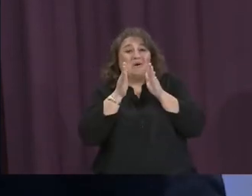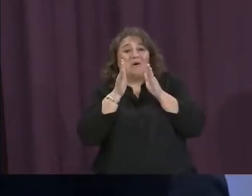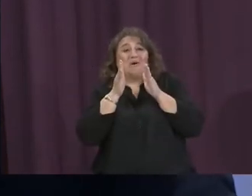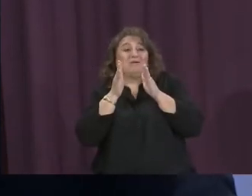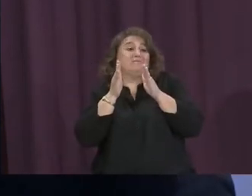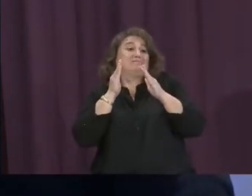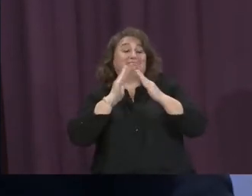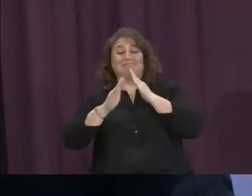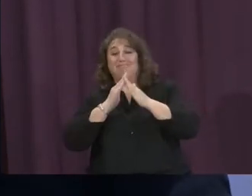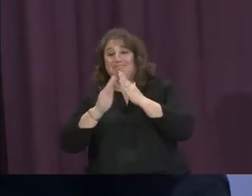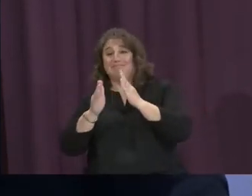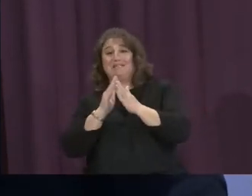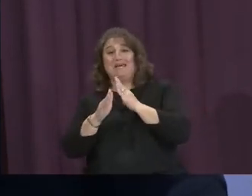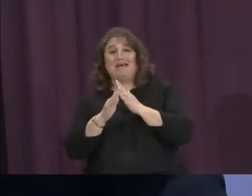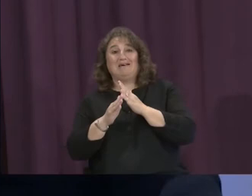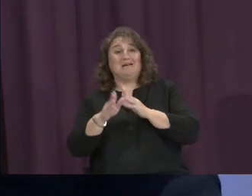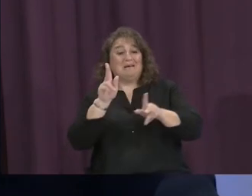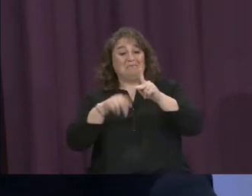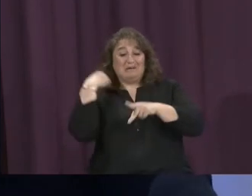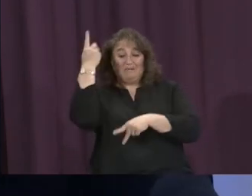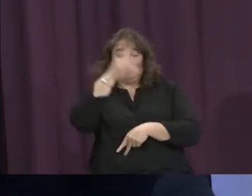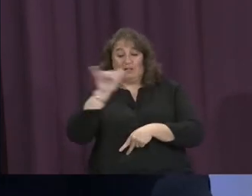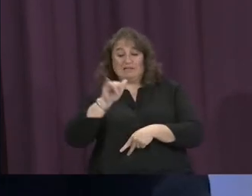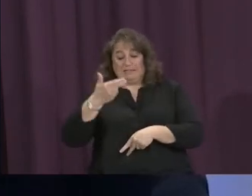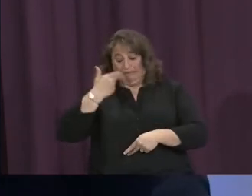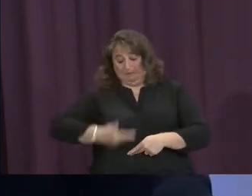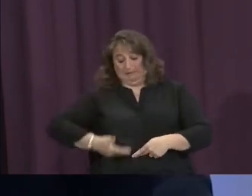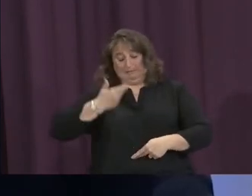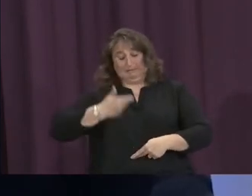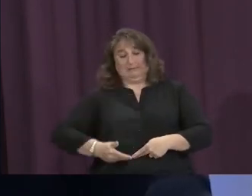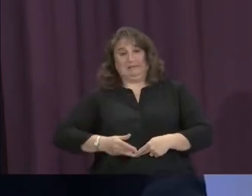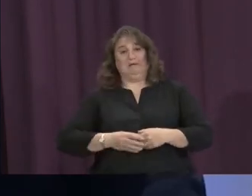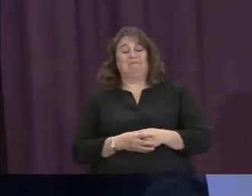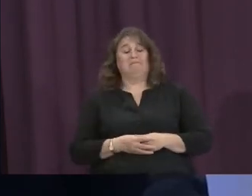looked like mine. Mm-hmm. And I just remember